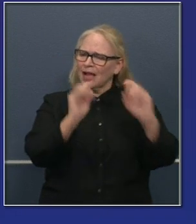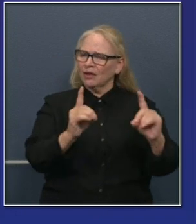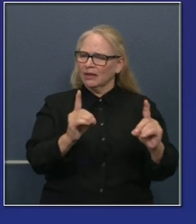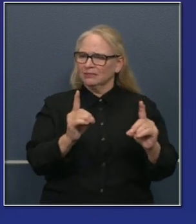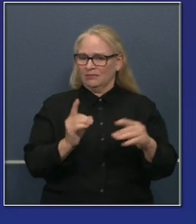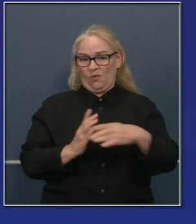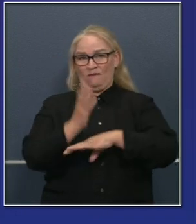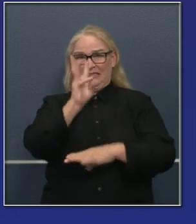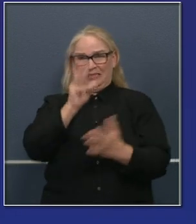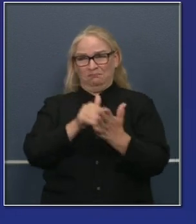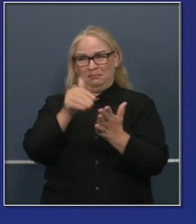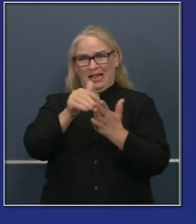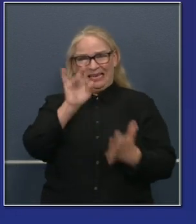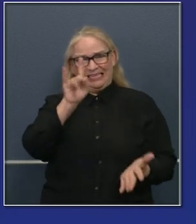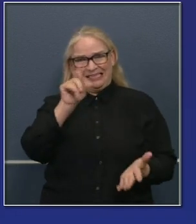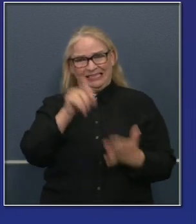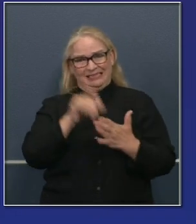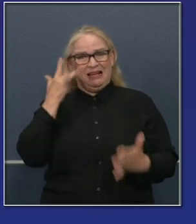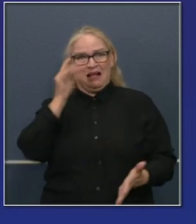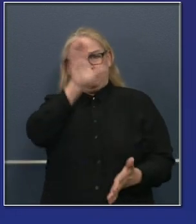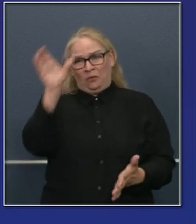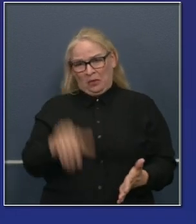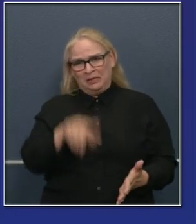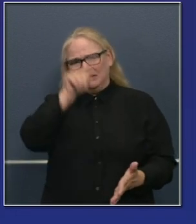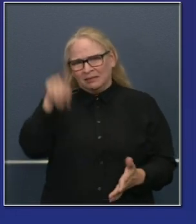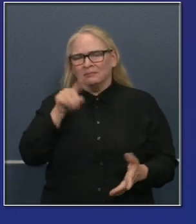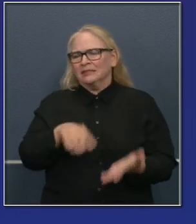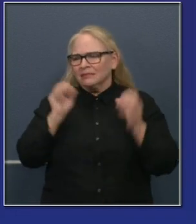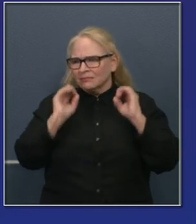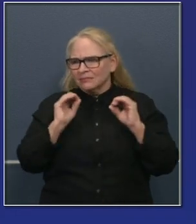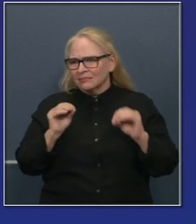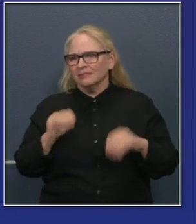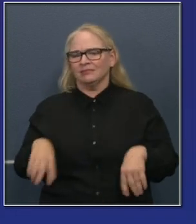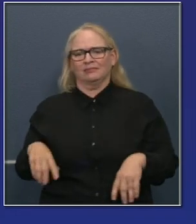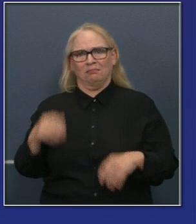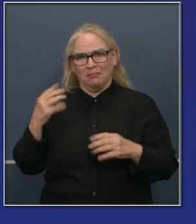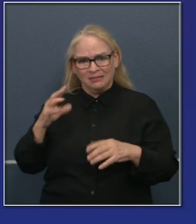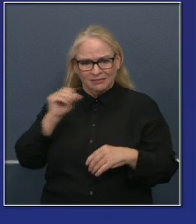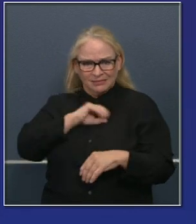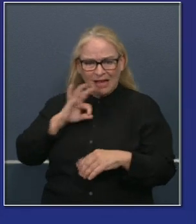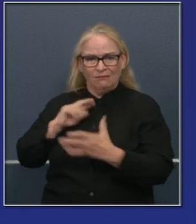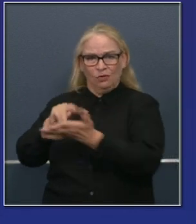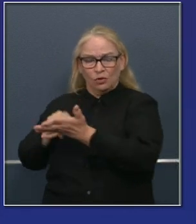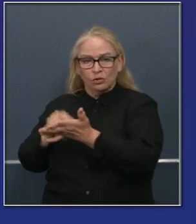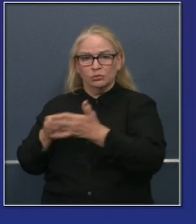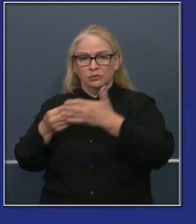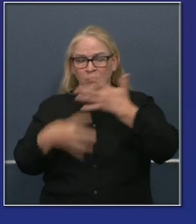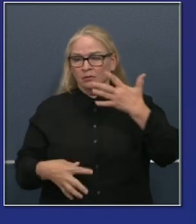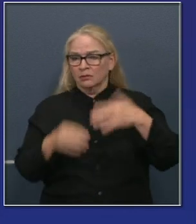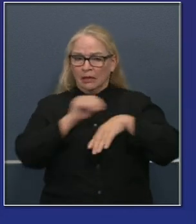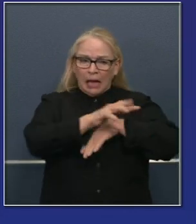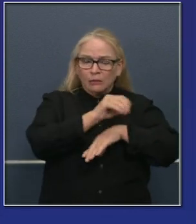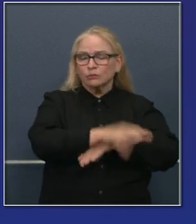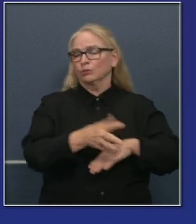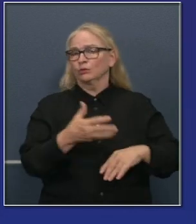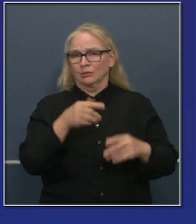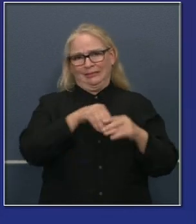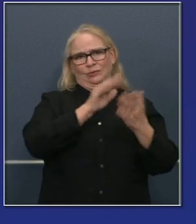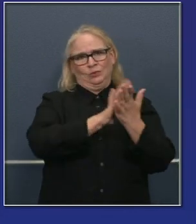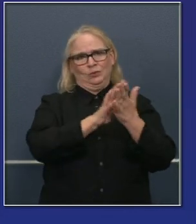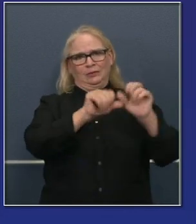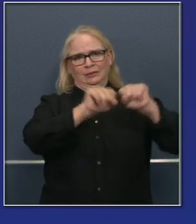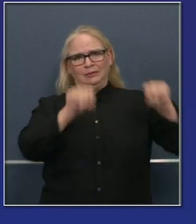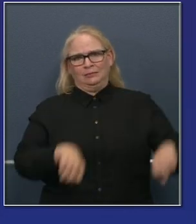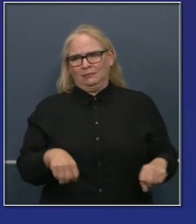of California, I have the backs of our staff, our teachers, our school nurses, our counselors, our guidance